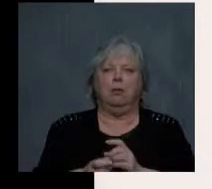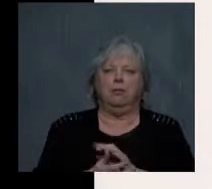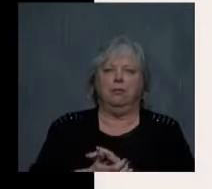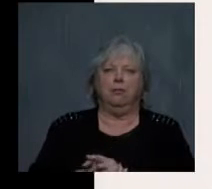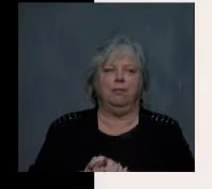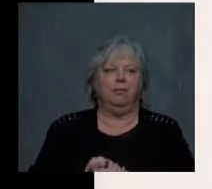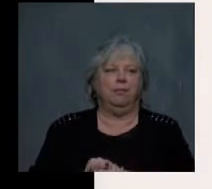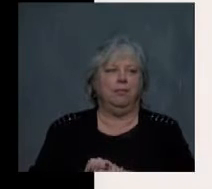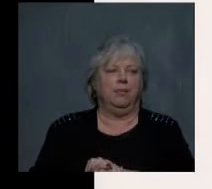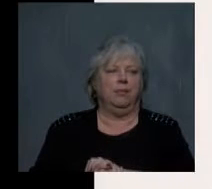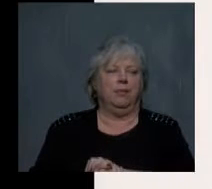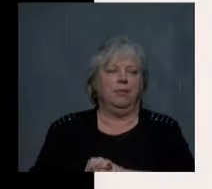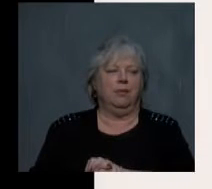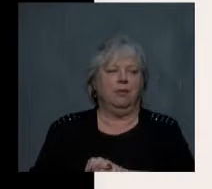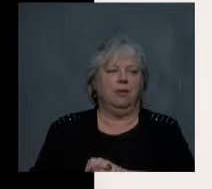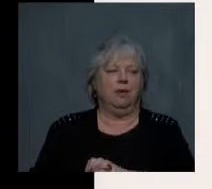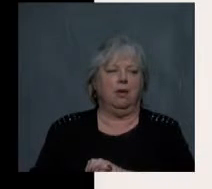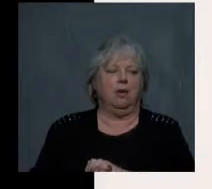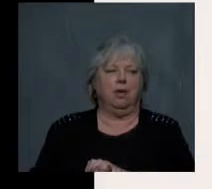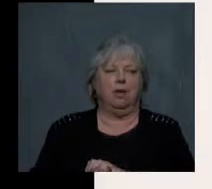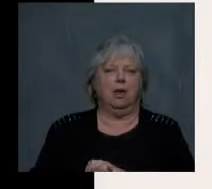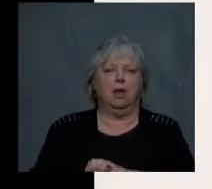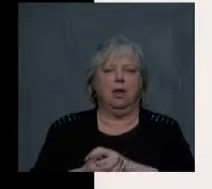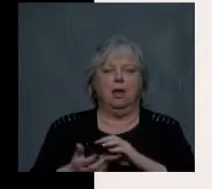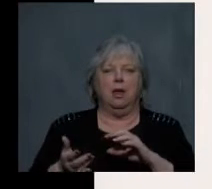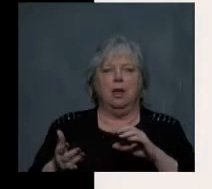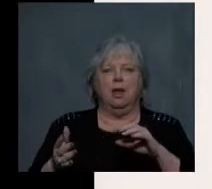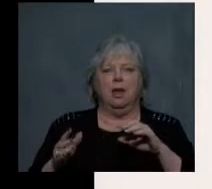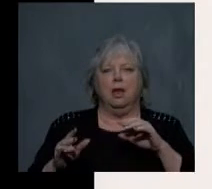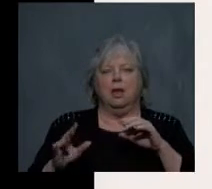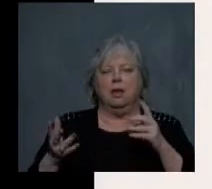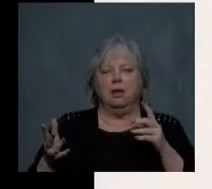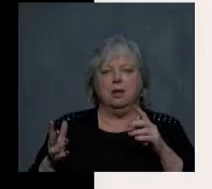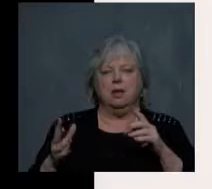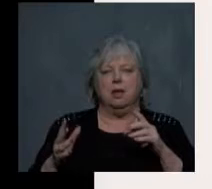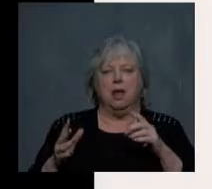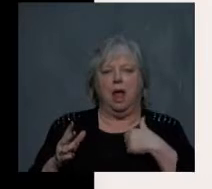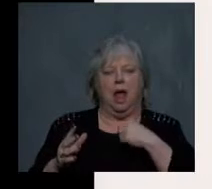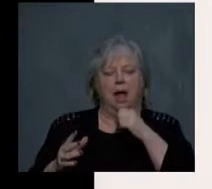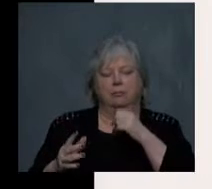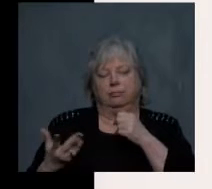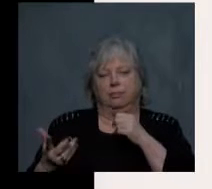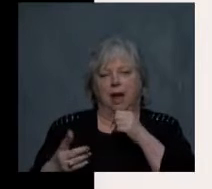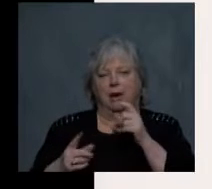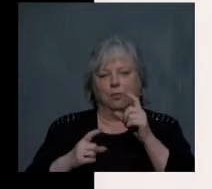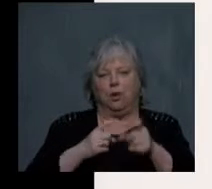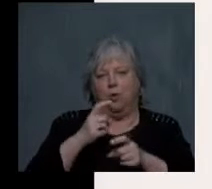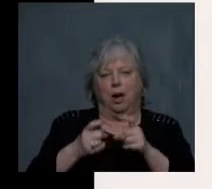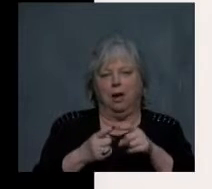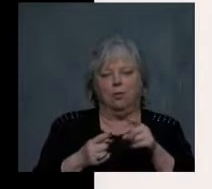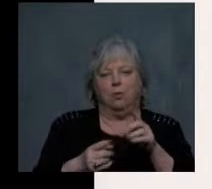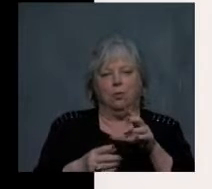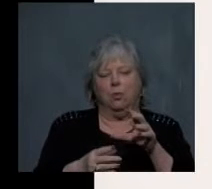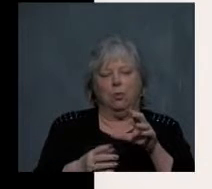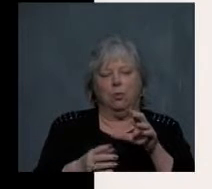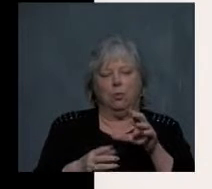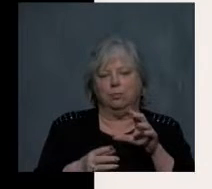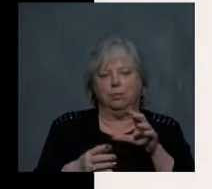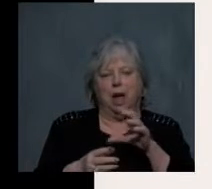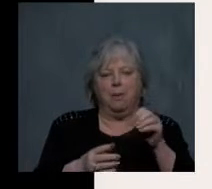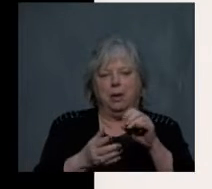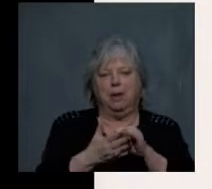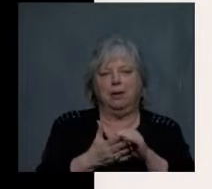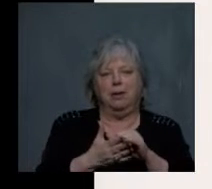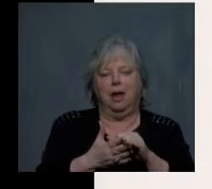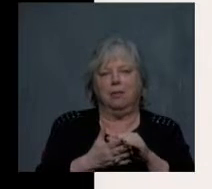to compensated solicitations, but that's just a trick to get off the phone. But we could have